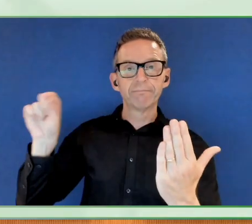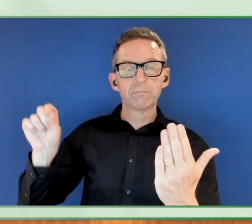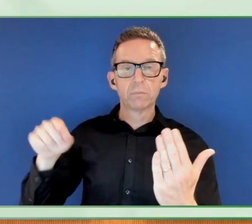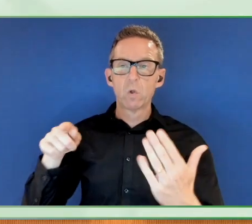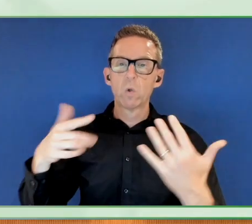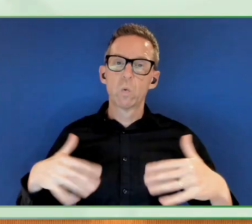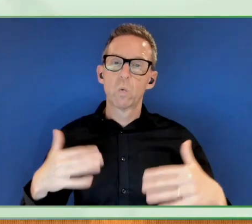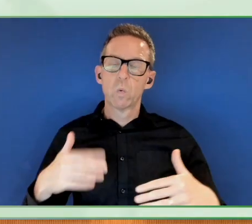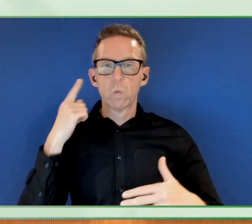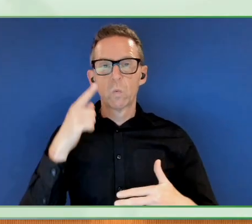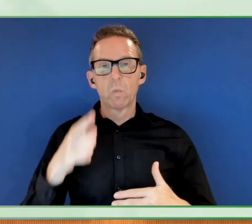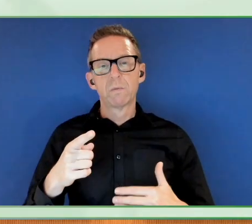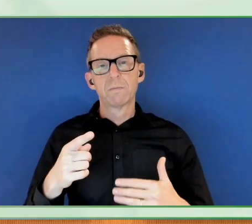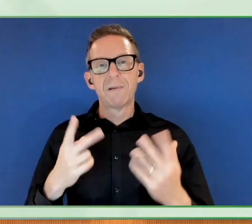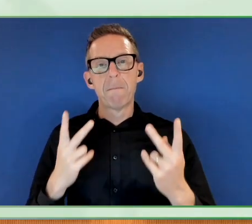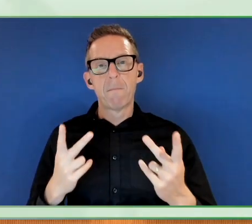to raise awareness.